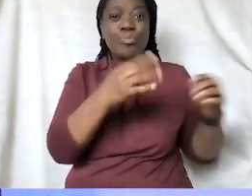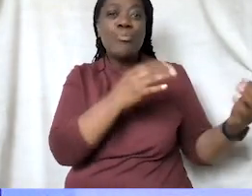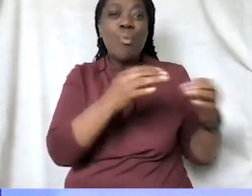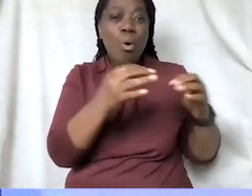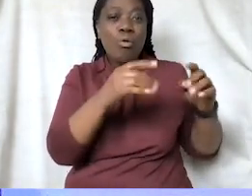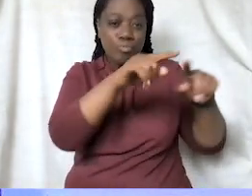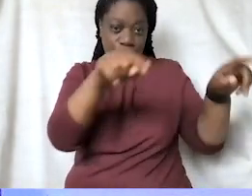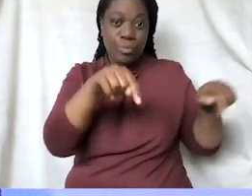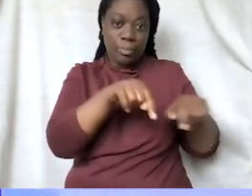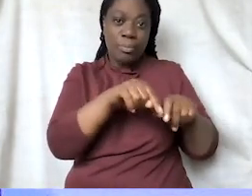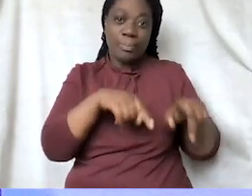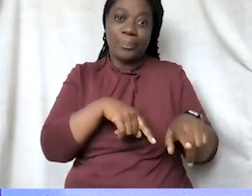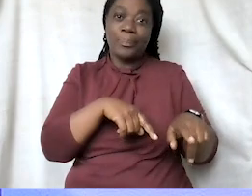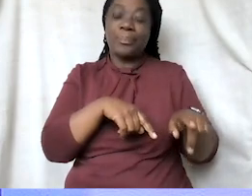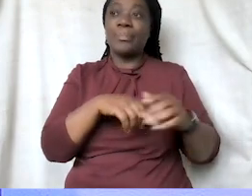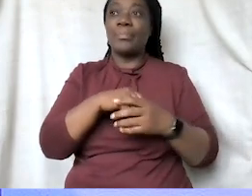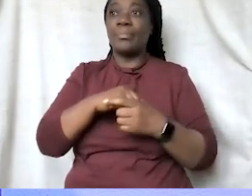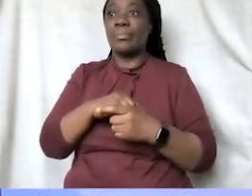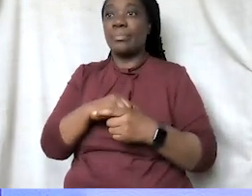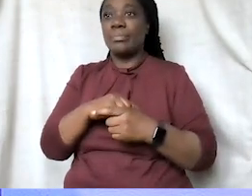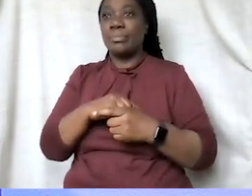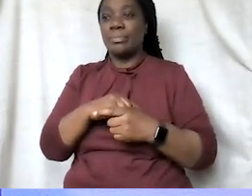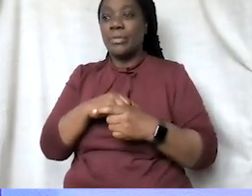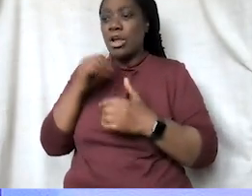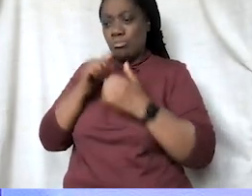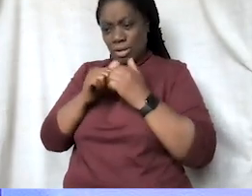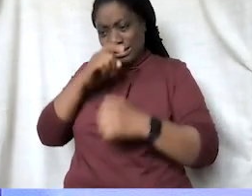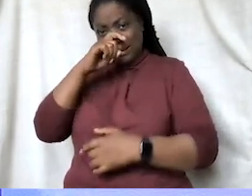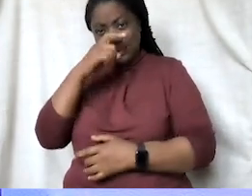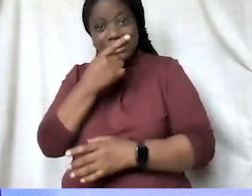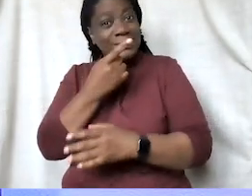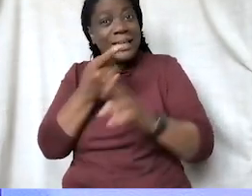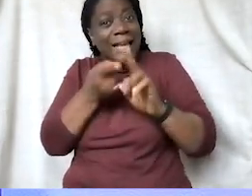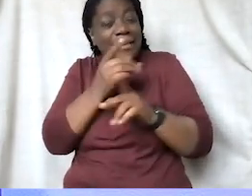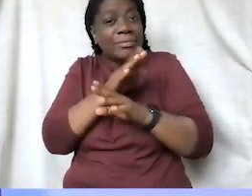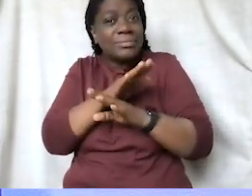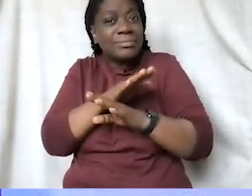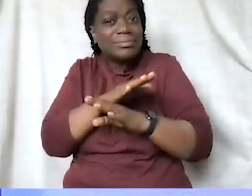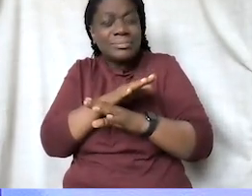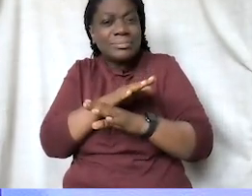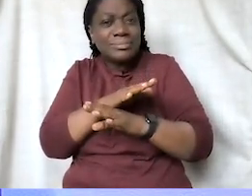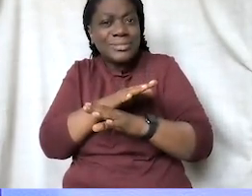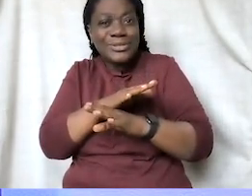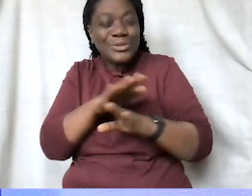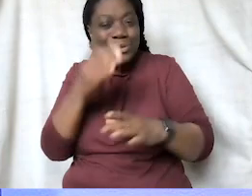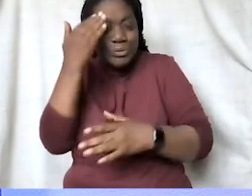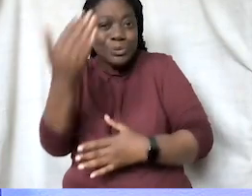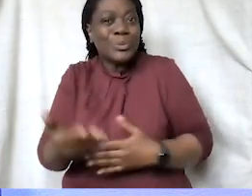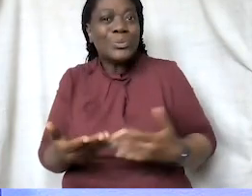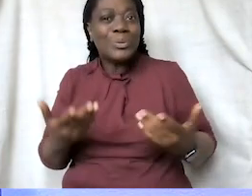sisters, if you have not yet known, let me announce to